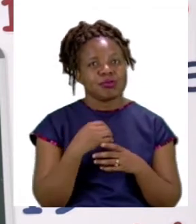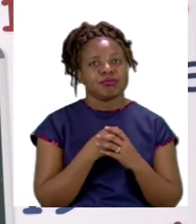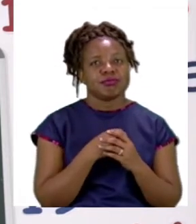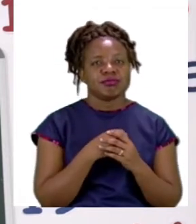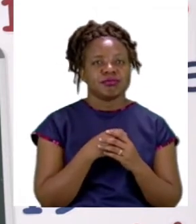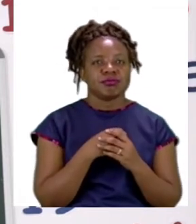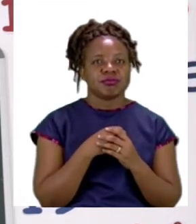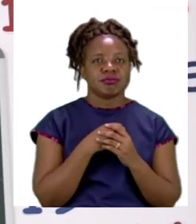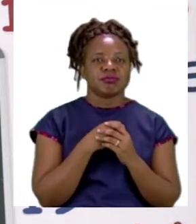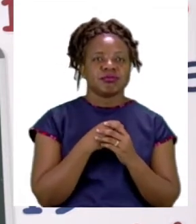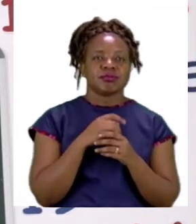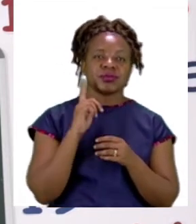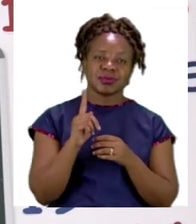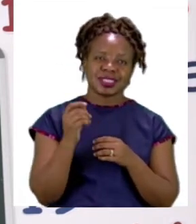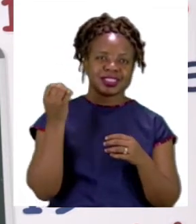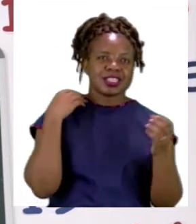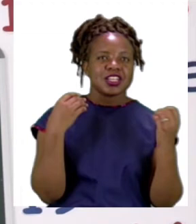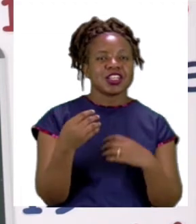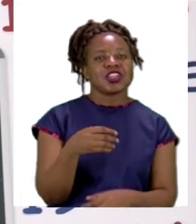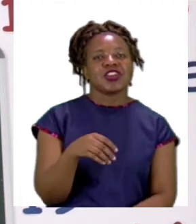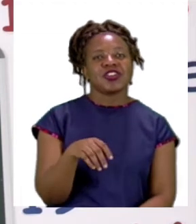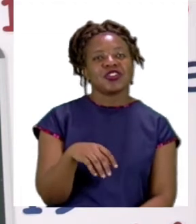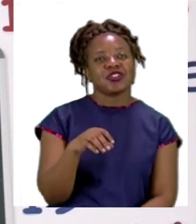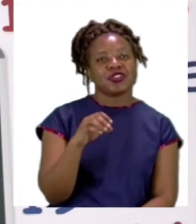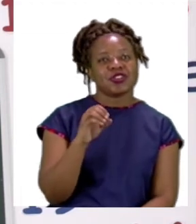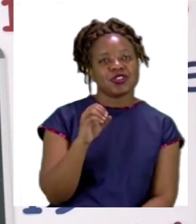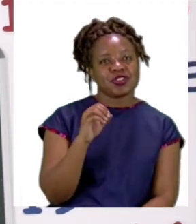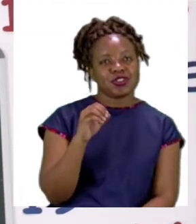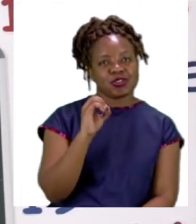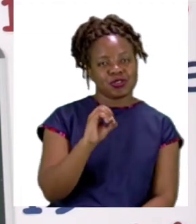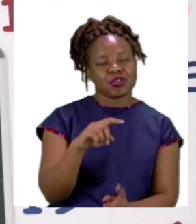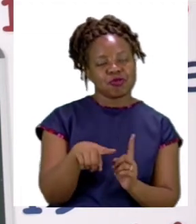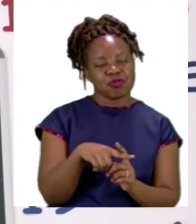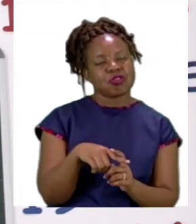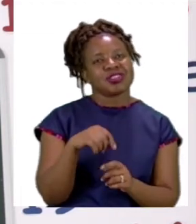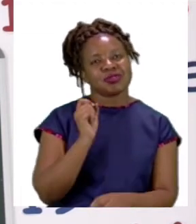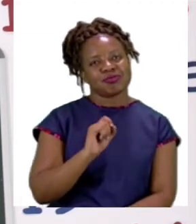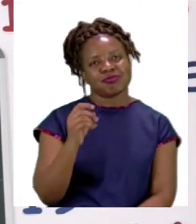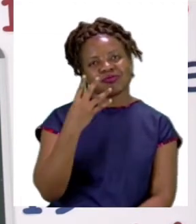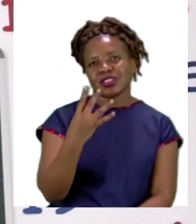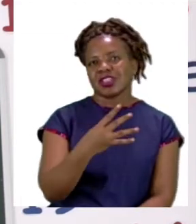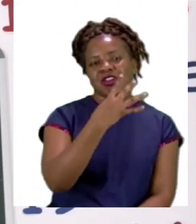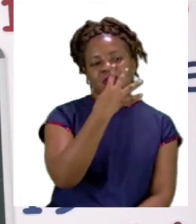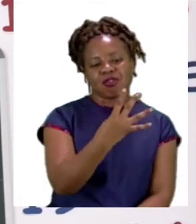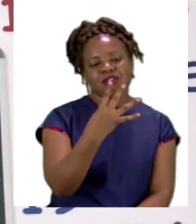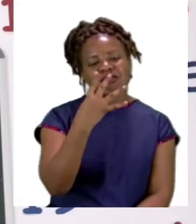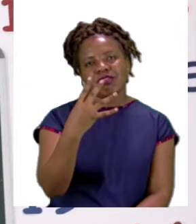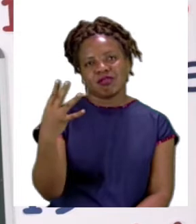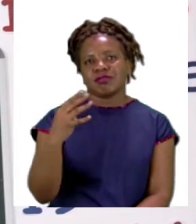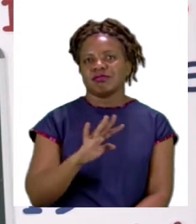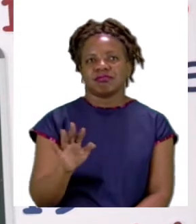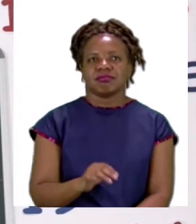and ignore our 0, and then we write the other 4, we have finished our sum. So